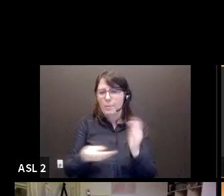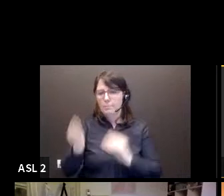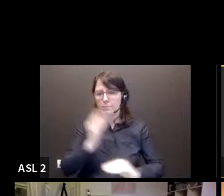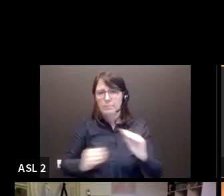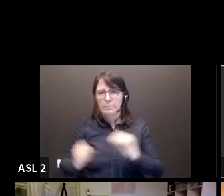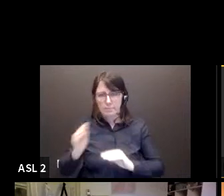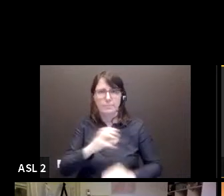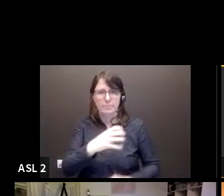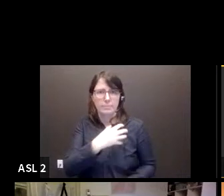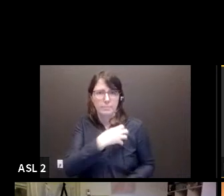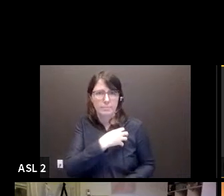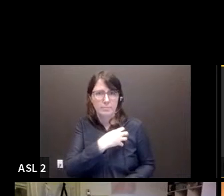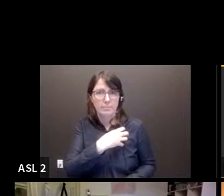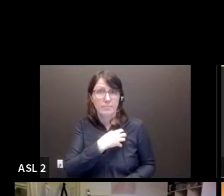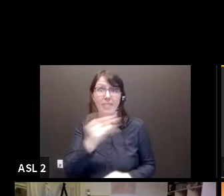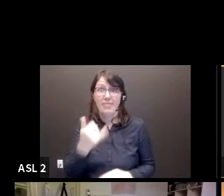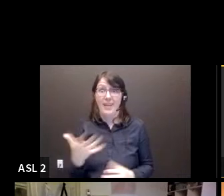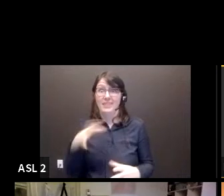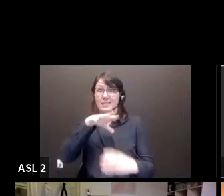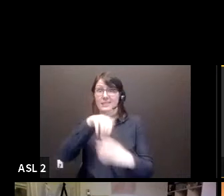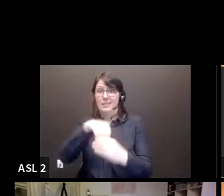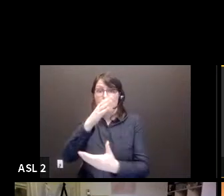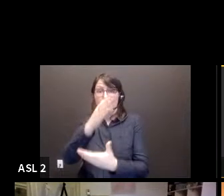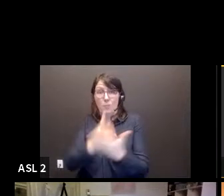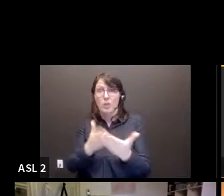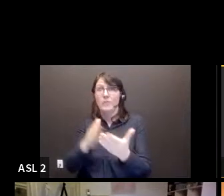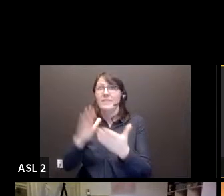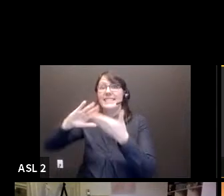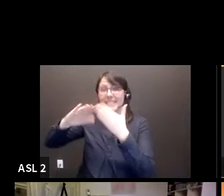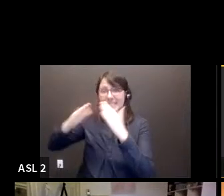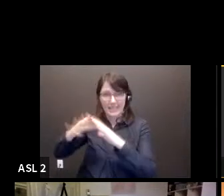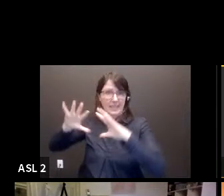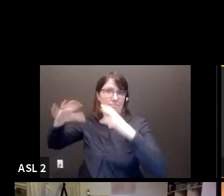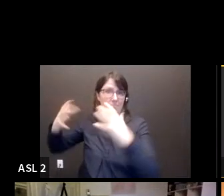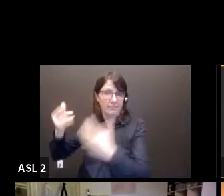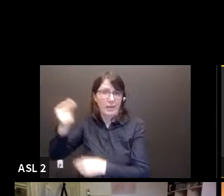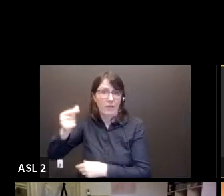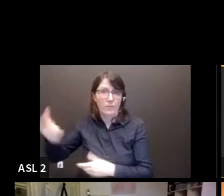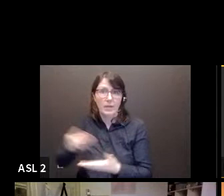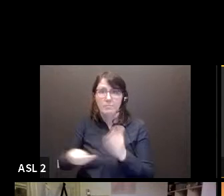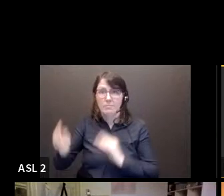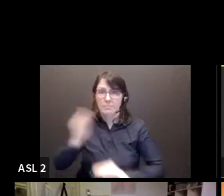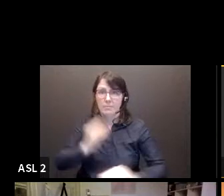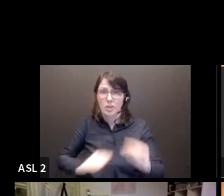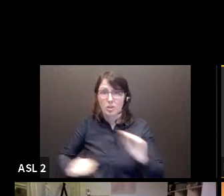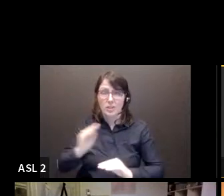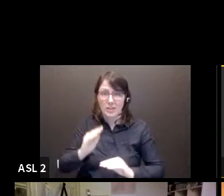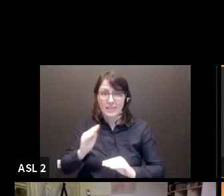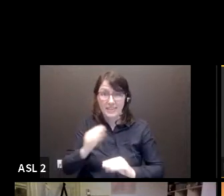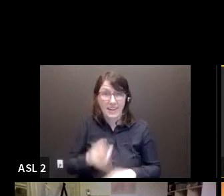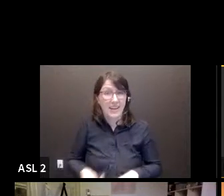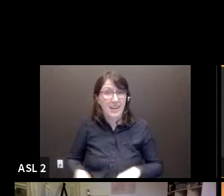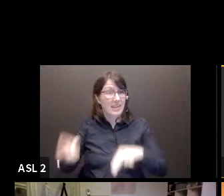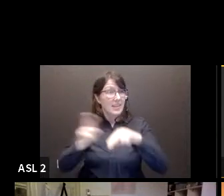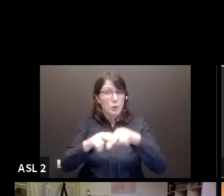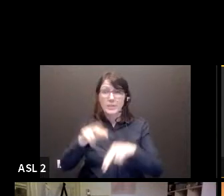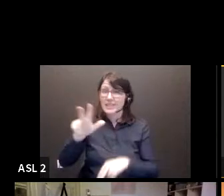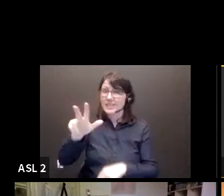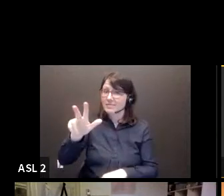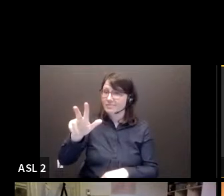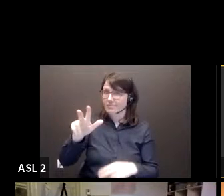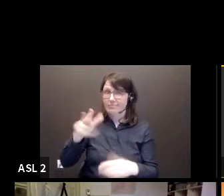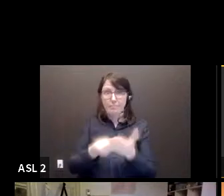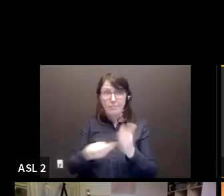fits into a larger city budget it does not take an ops executive to tell you that increasing a 376 million dollar